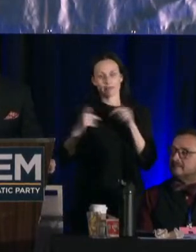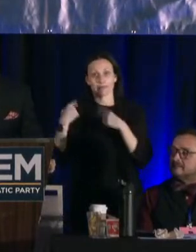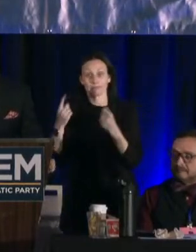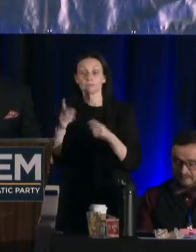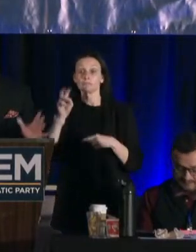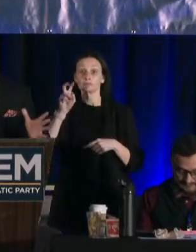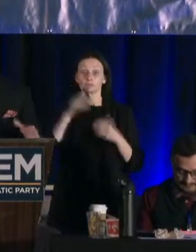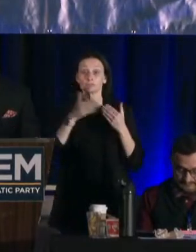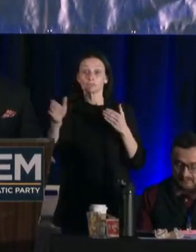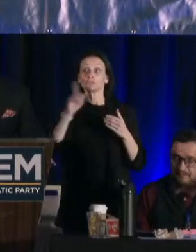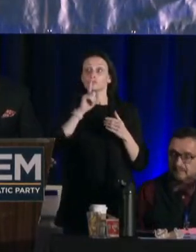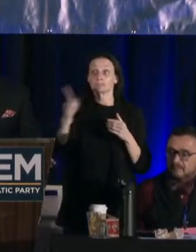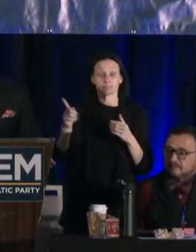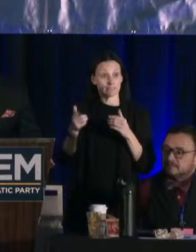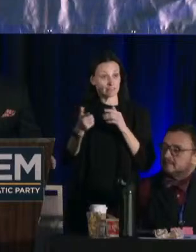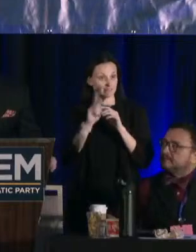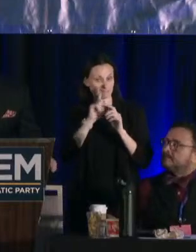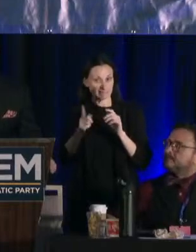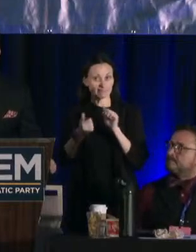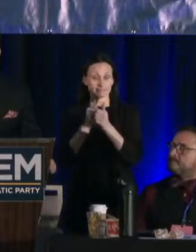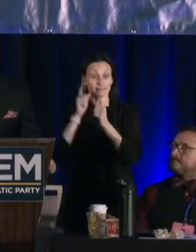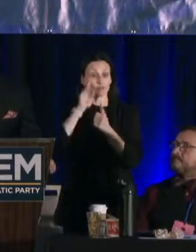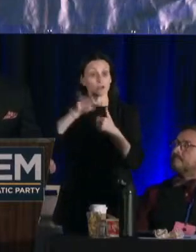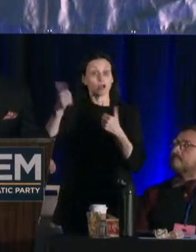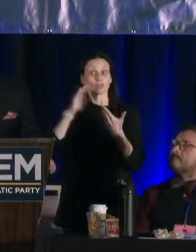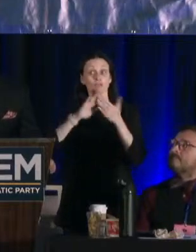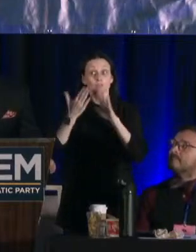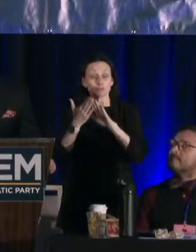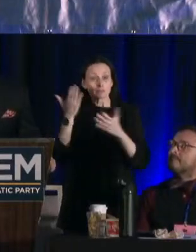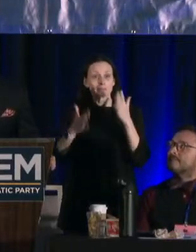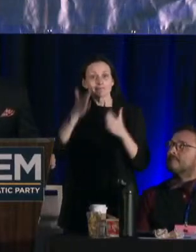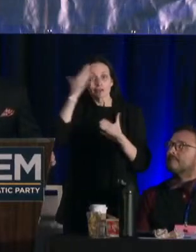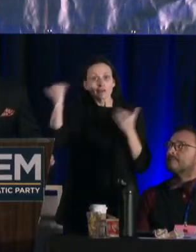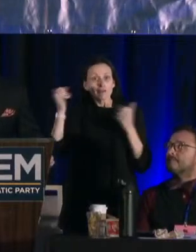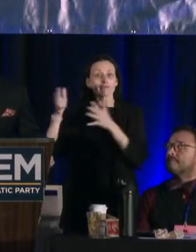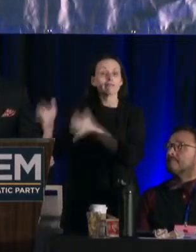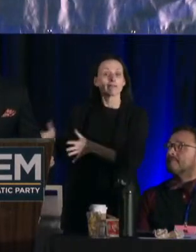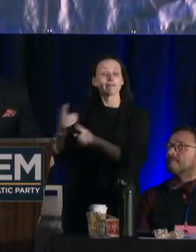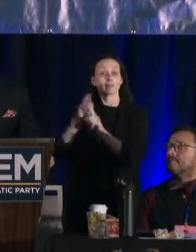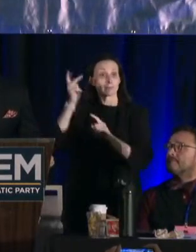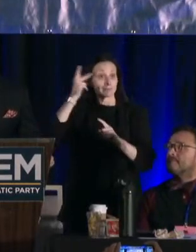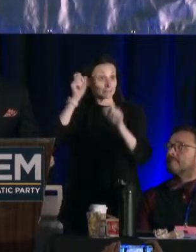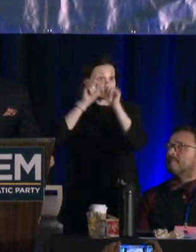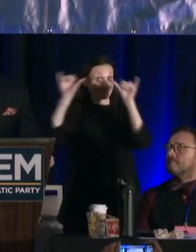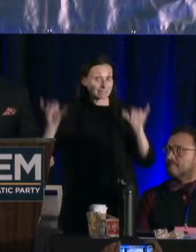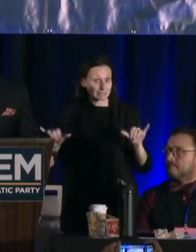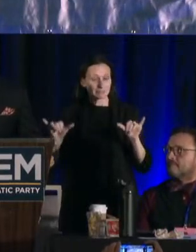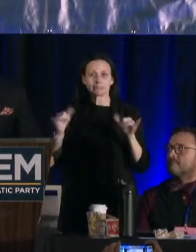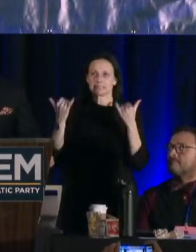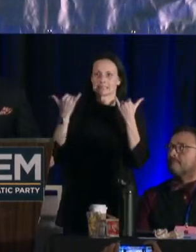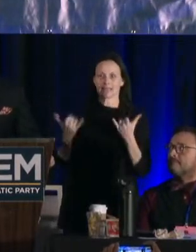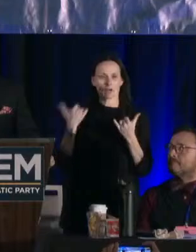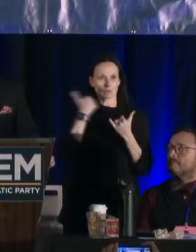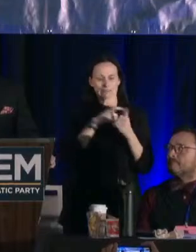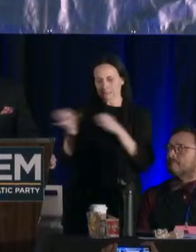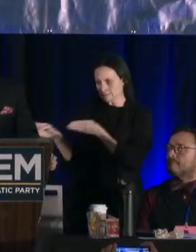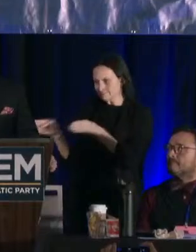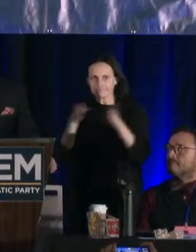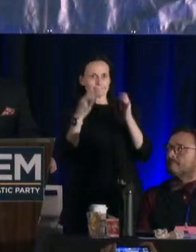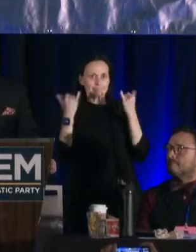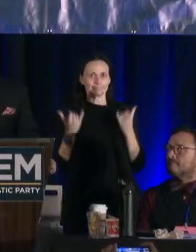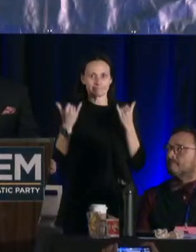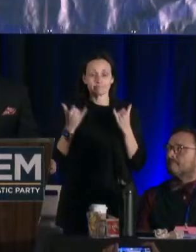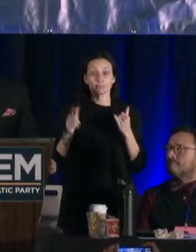Activating young folks in disadvantaged communities and others who have been forgotten and abandoned by our political system is now more important forever. It will be the key